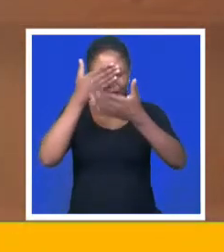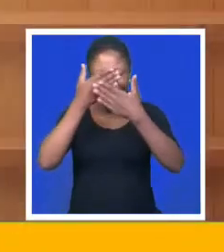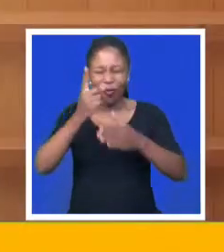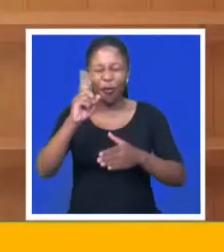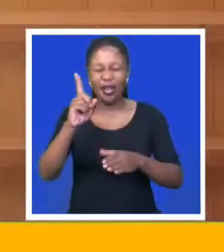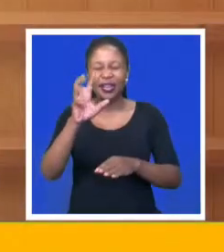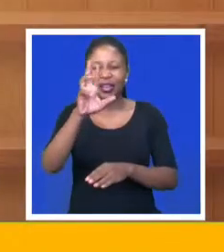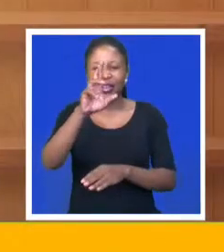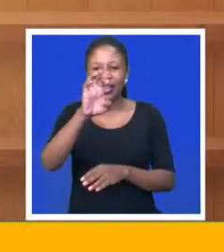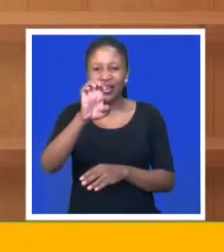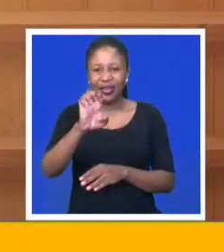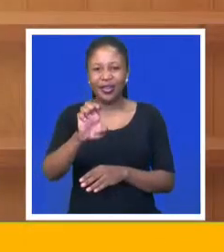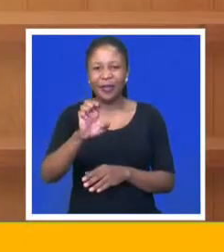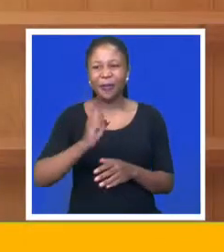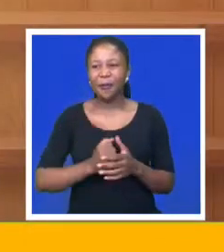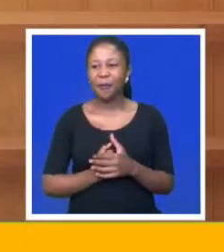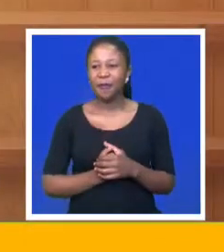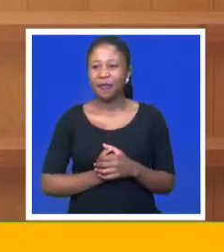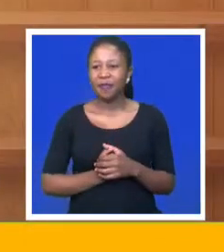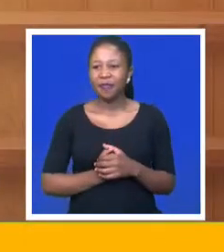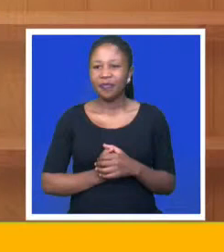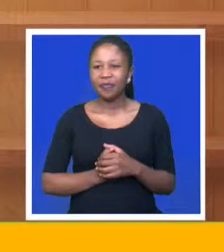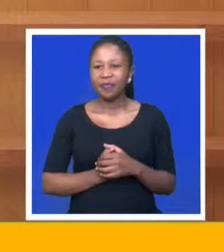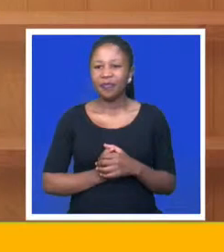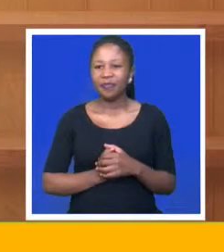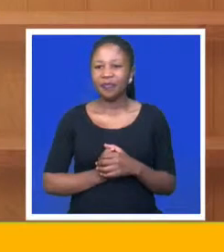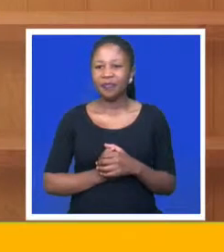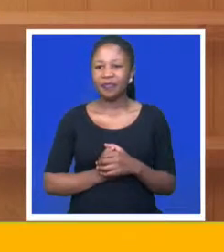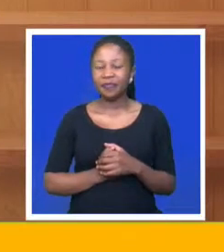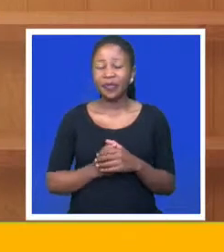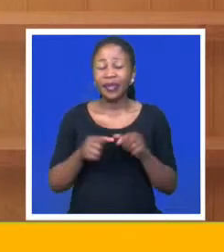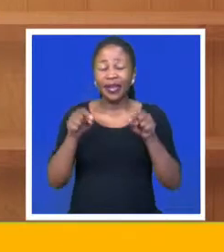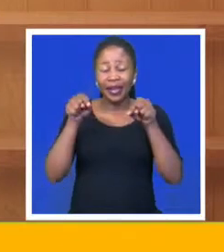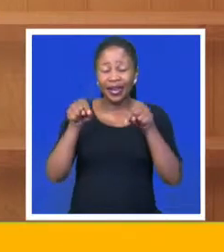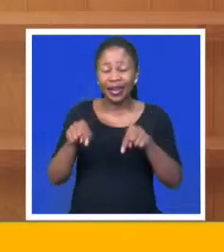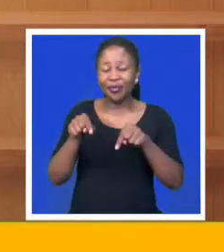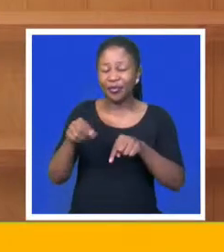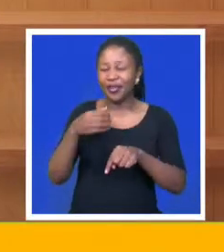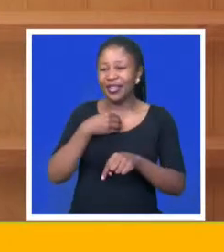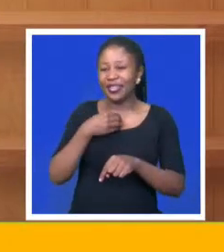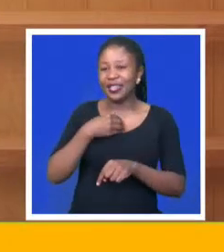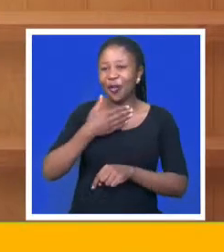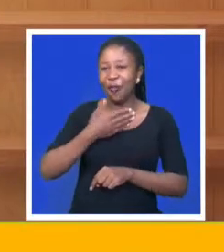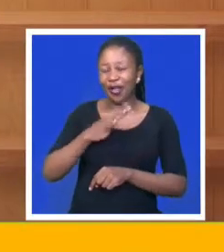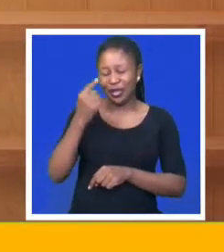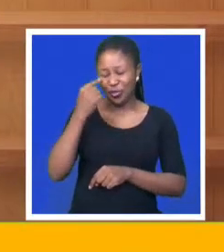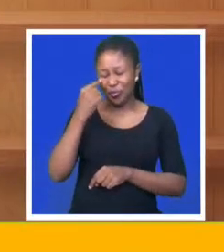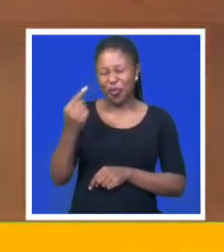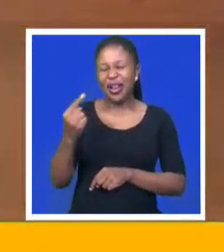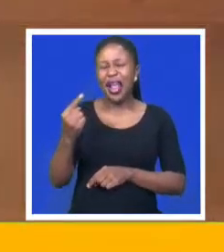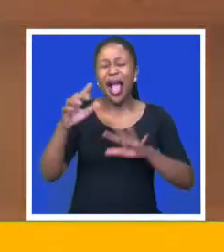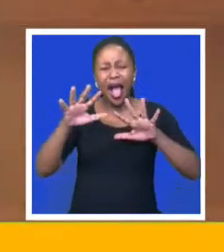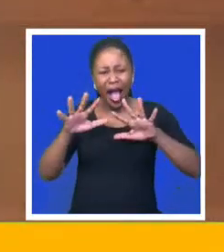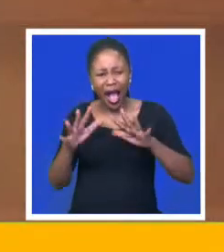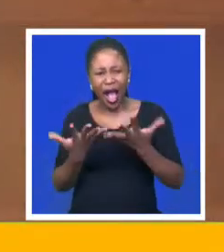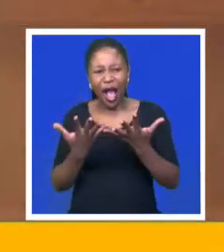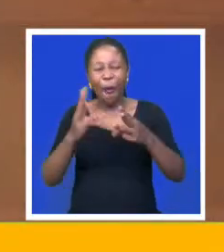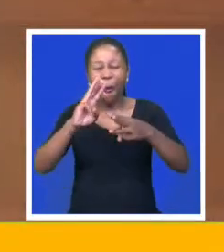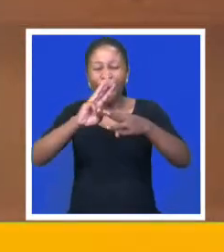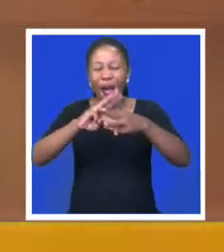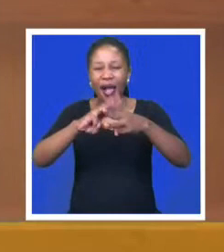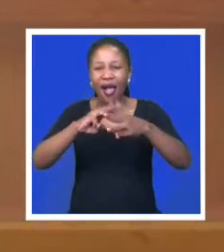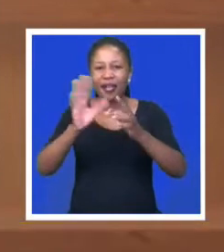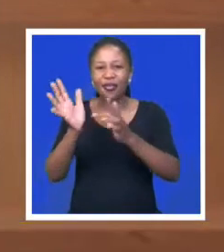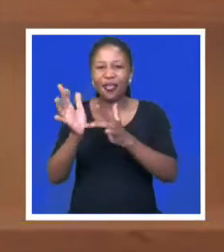RE? Today we are looking at the Magnificat. Okay. Or in other words, Mary's Song of Praise. Oh, okay. Sounds very